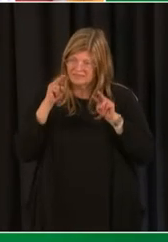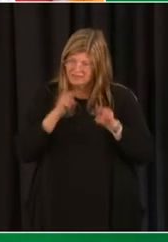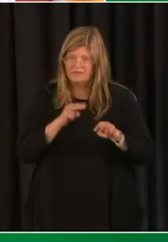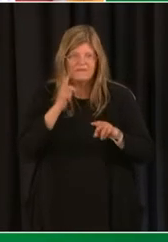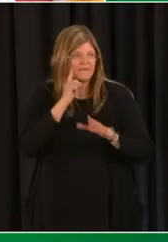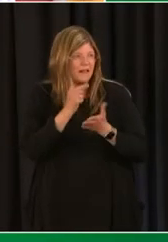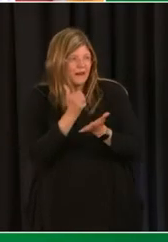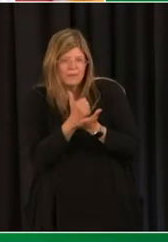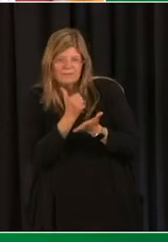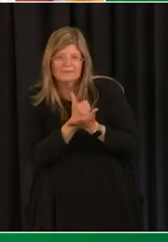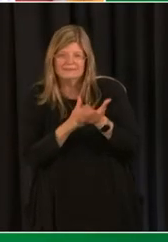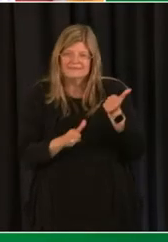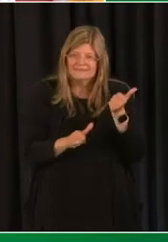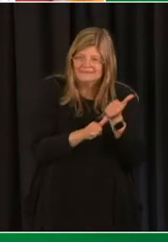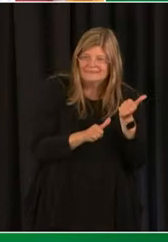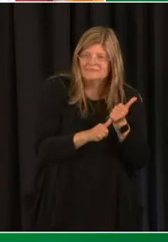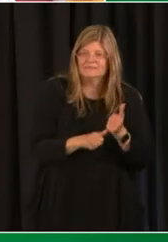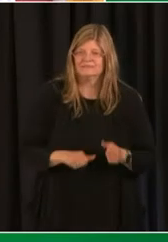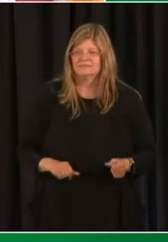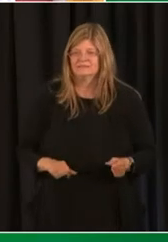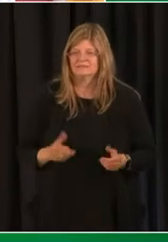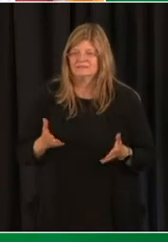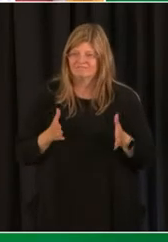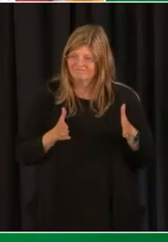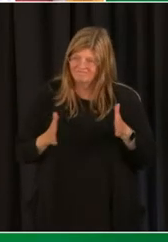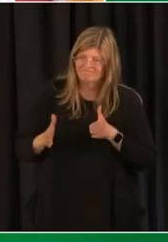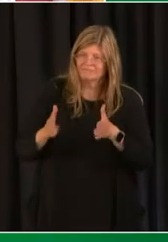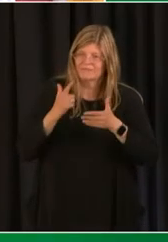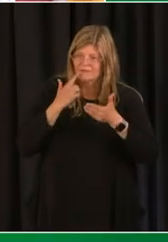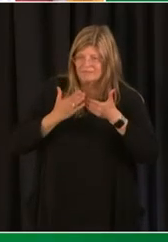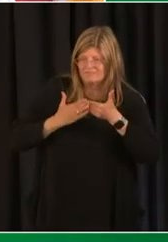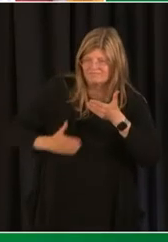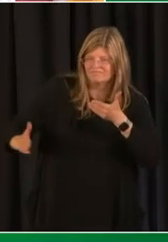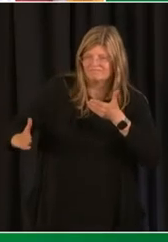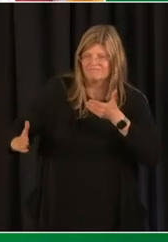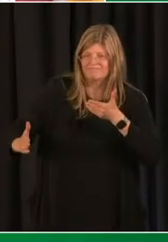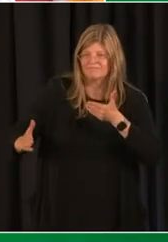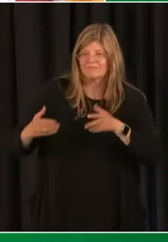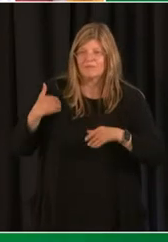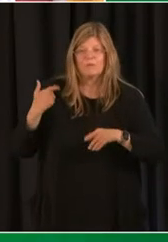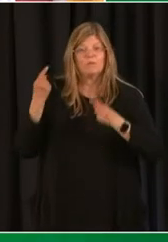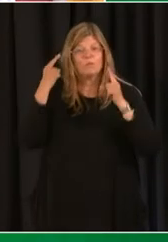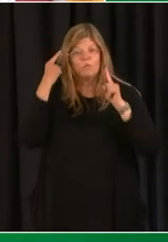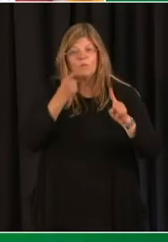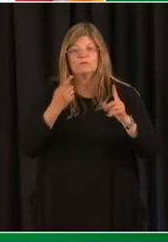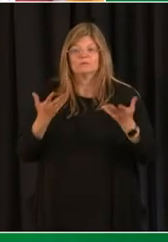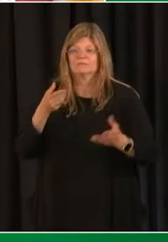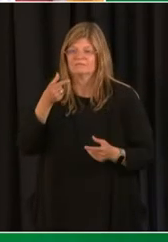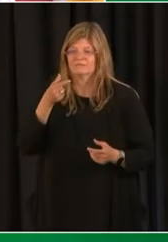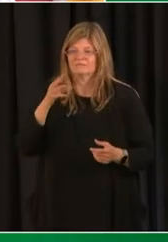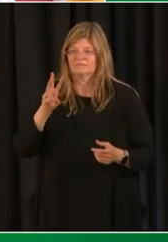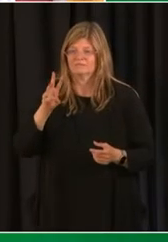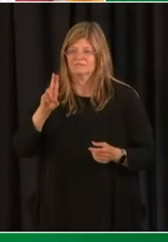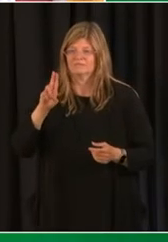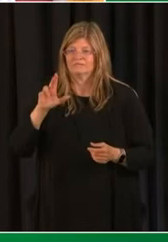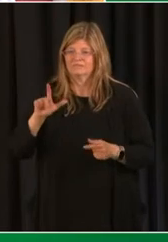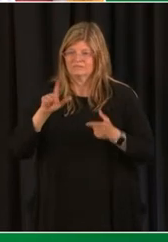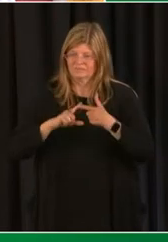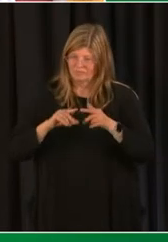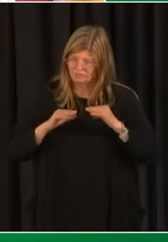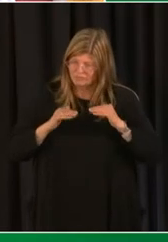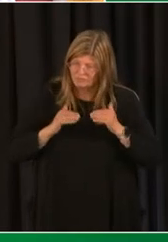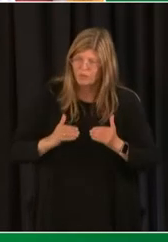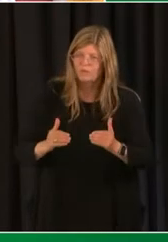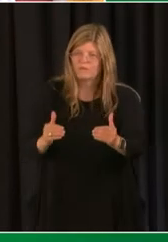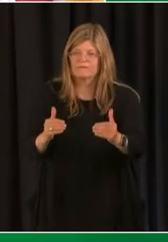help, know that there is a pathway forward. Our goal at the Greater Washington Urban League is to move those we